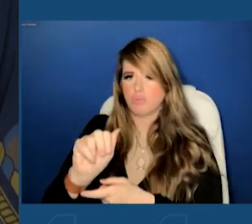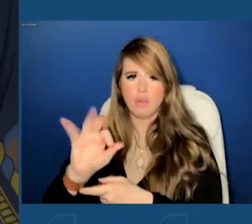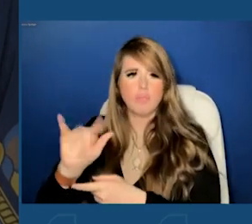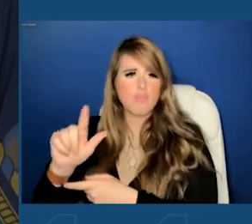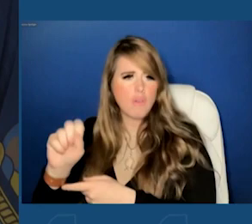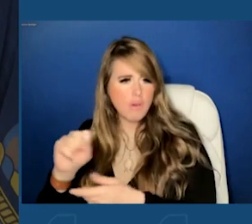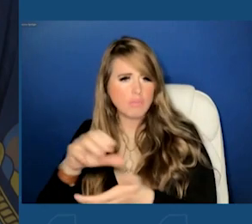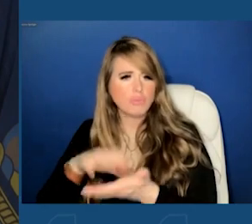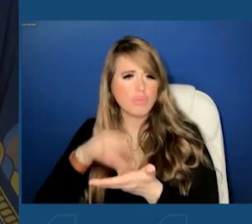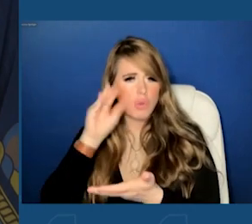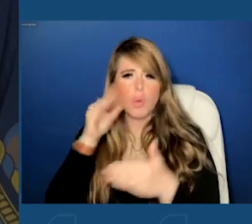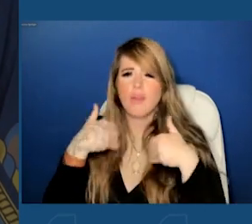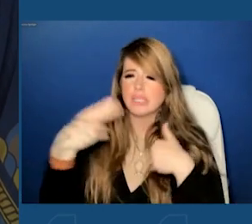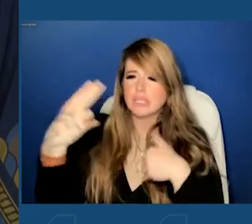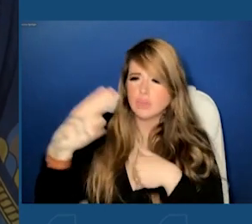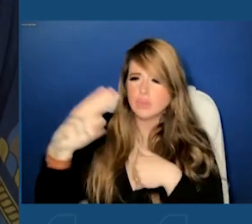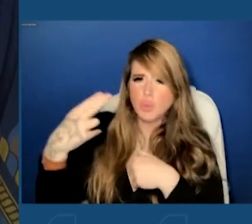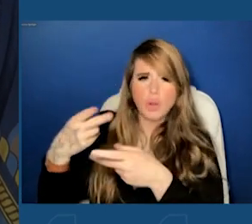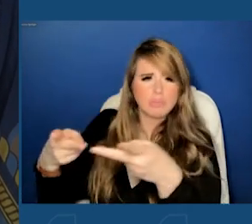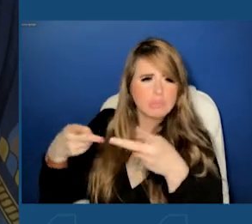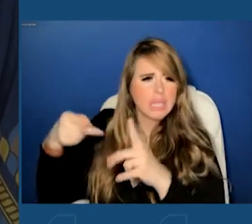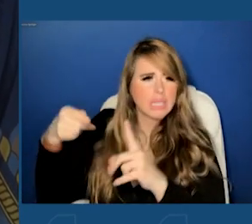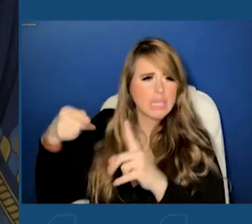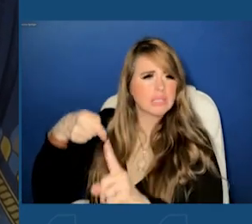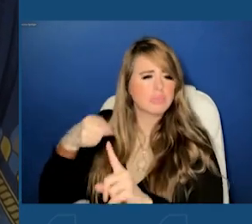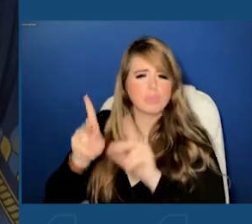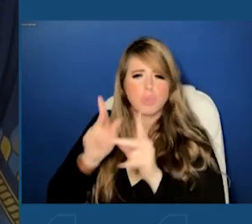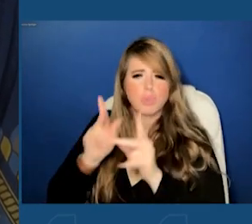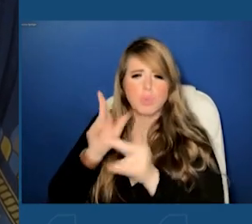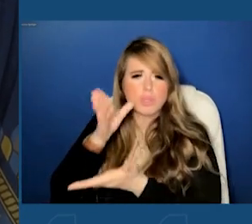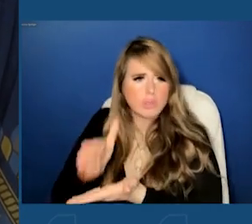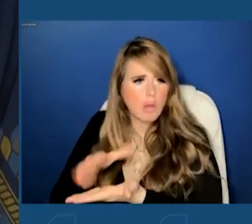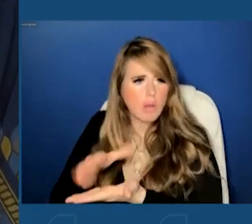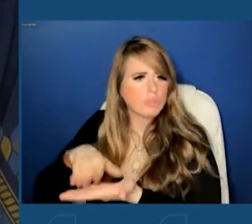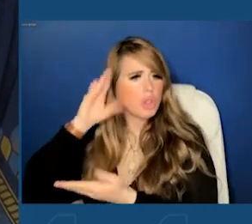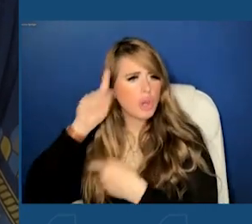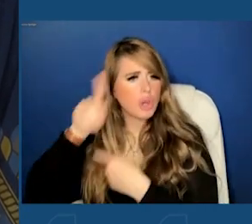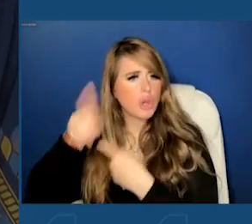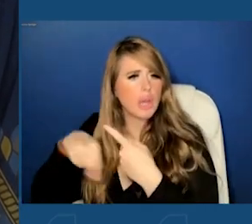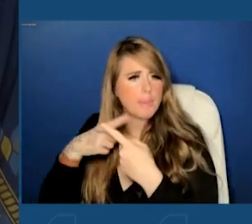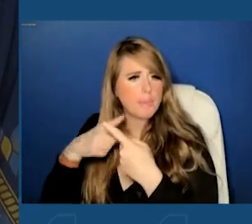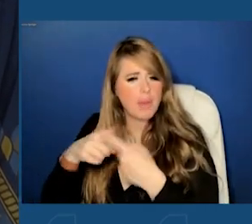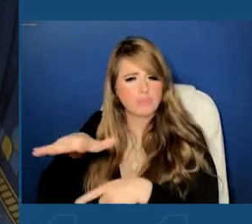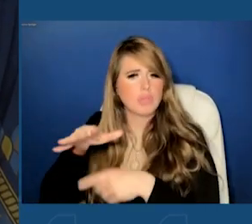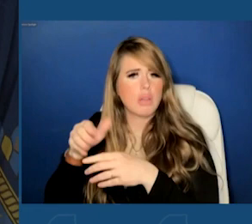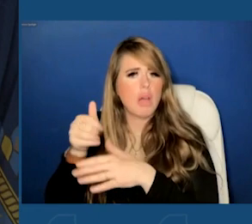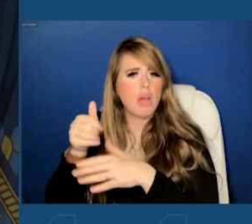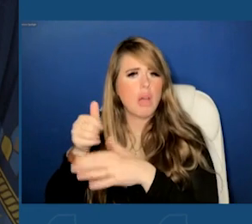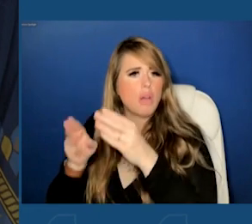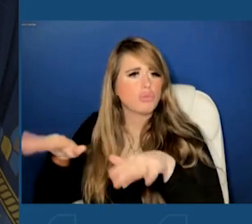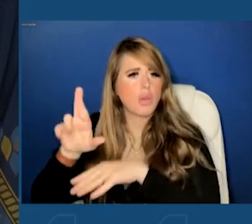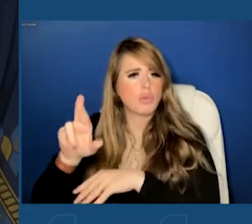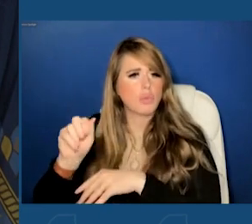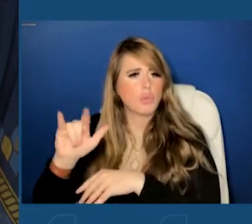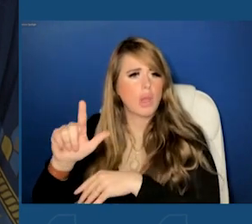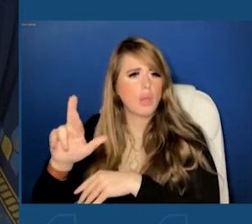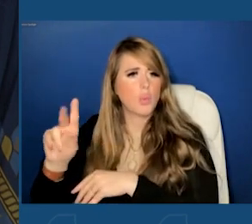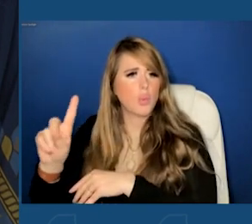We'll talk about how African-American staff played a prominent role in helping freedom seekers escape to